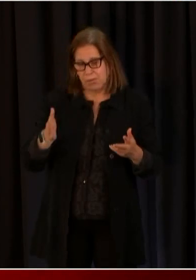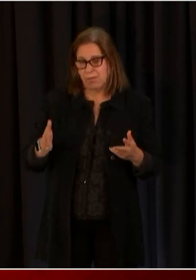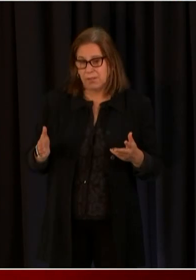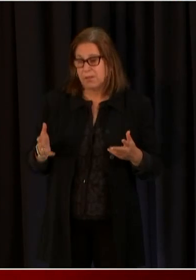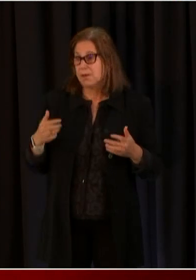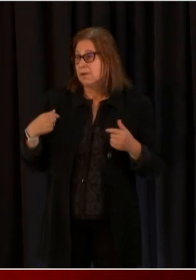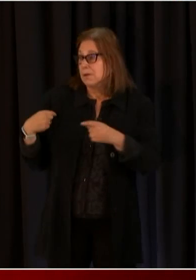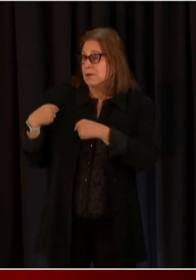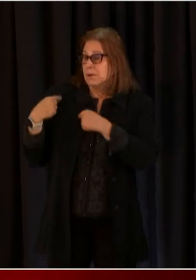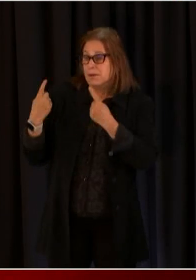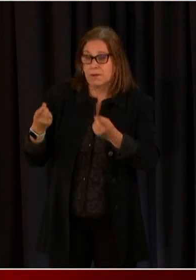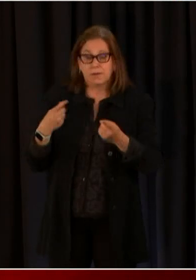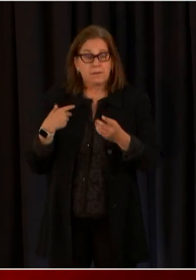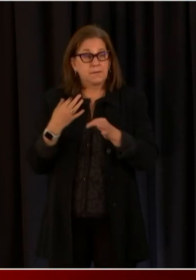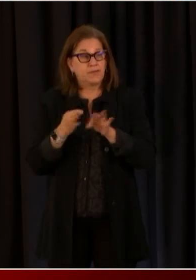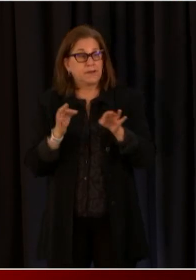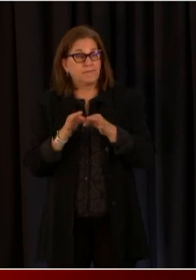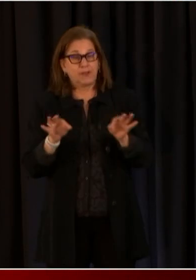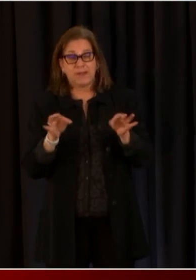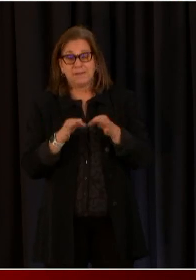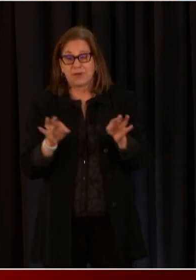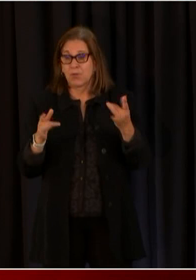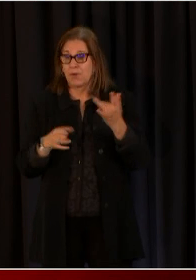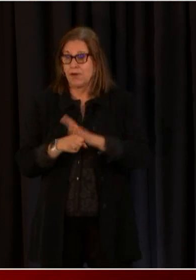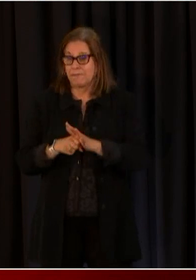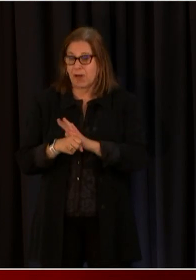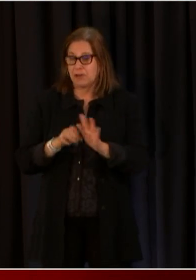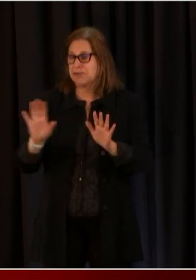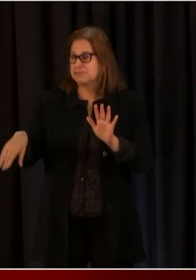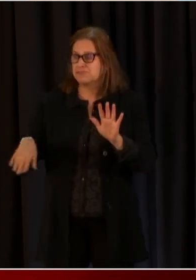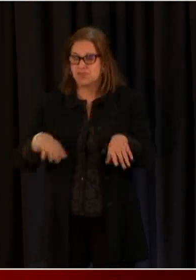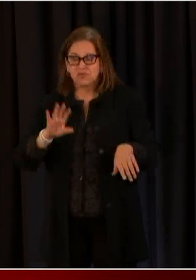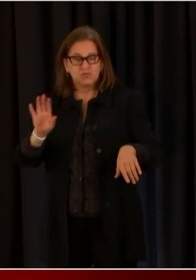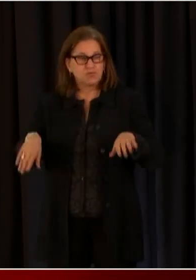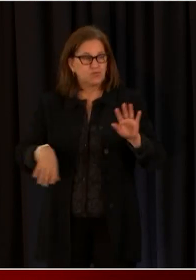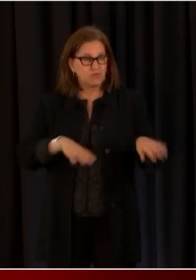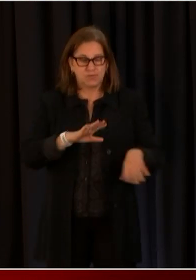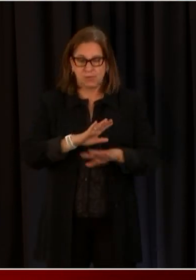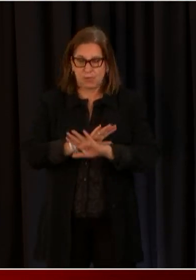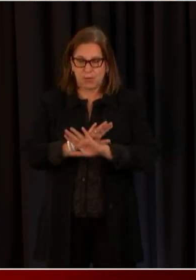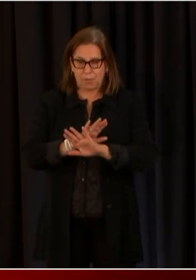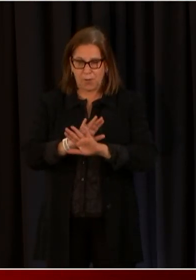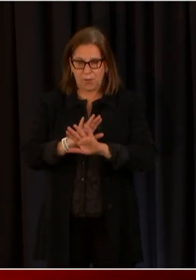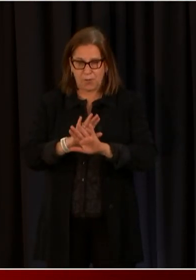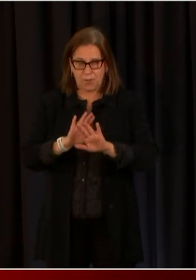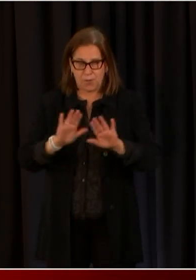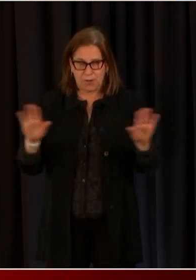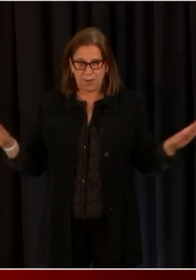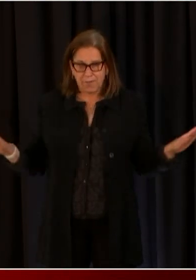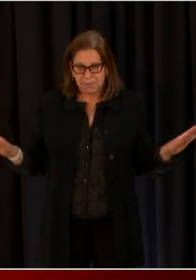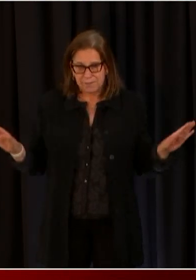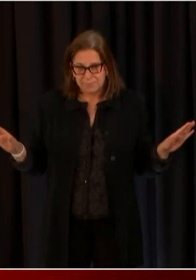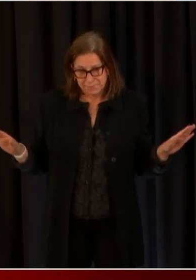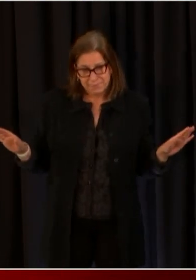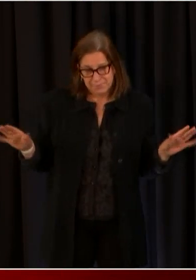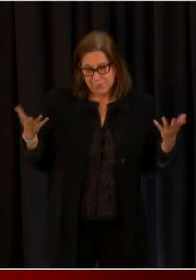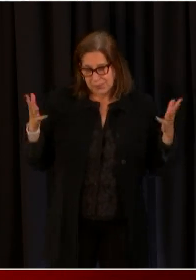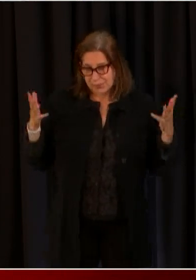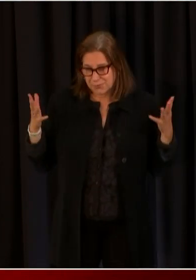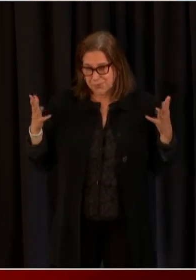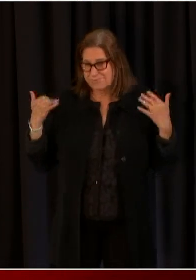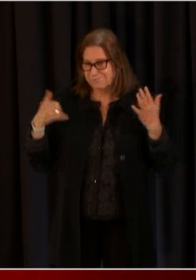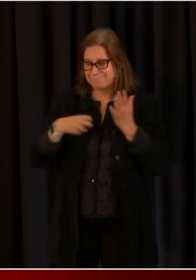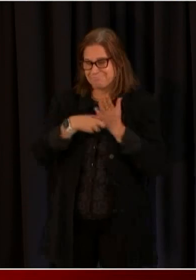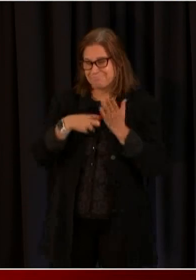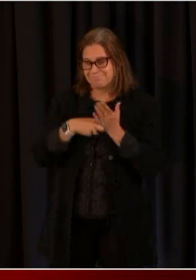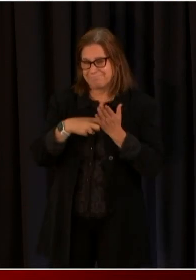to permit all of our staff to recognize social distancing requirements, and